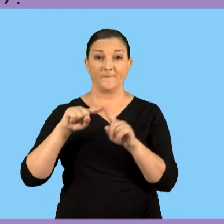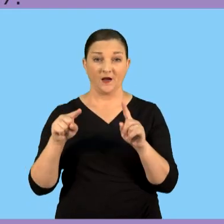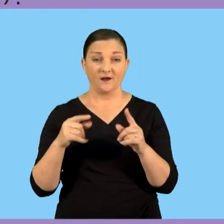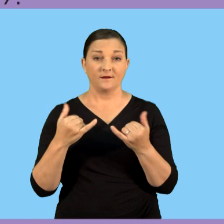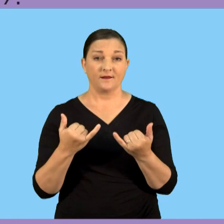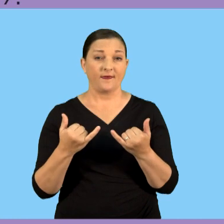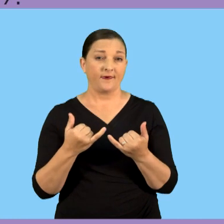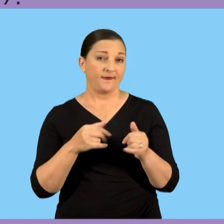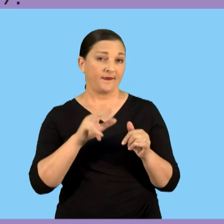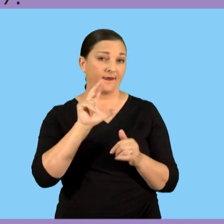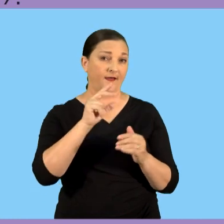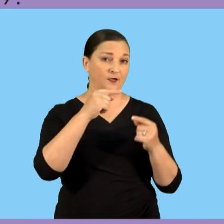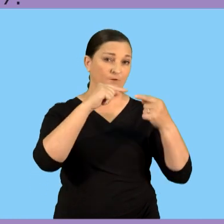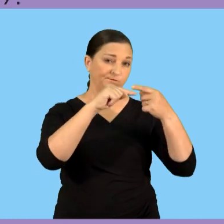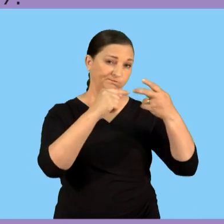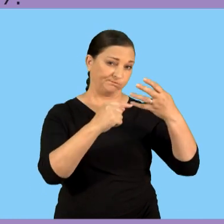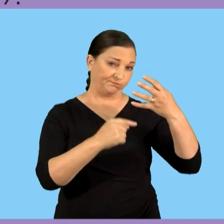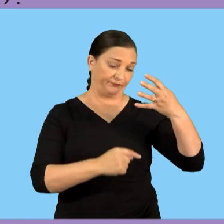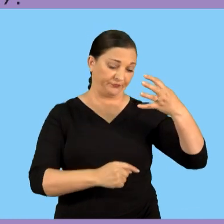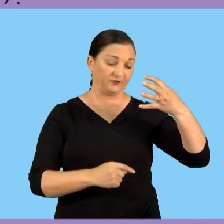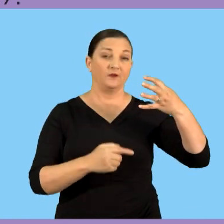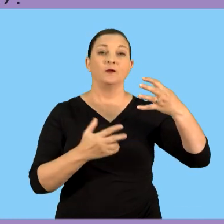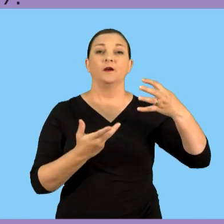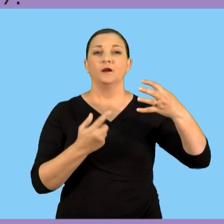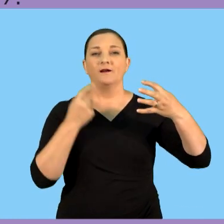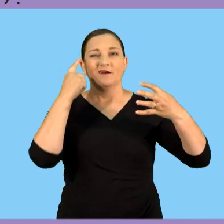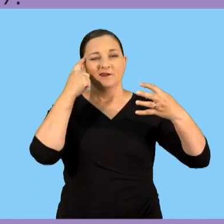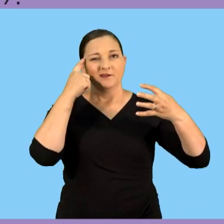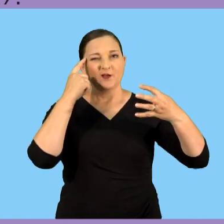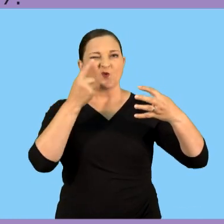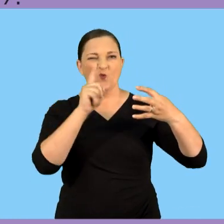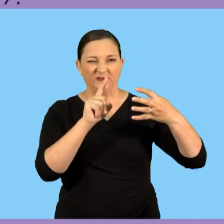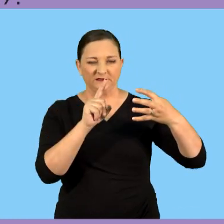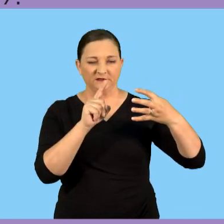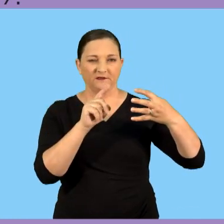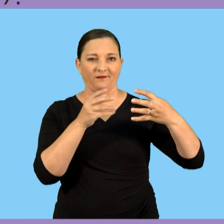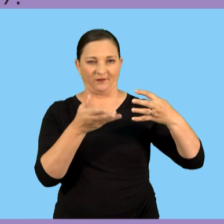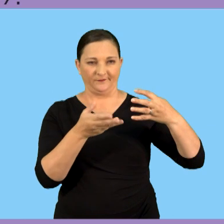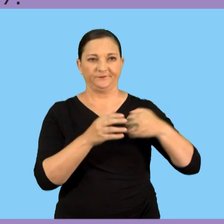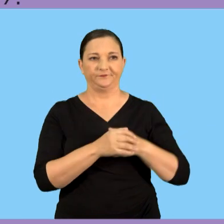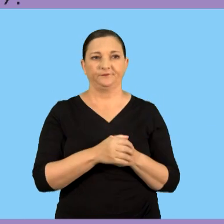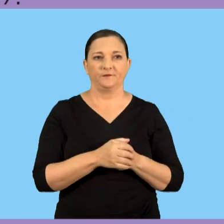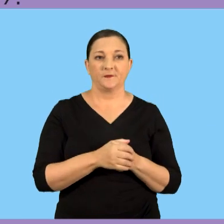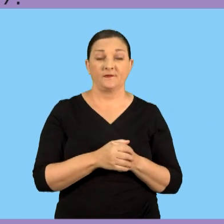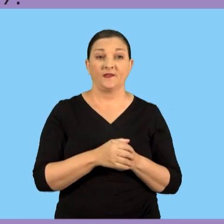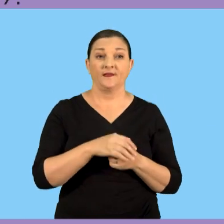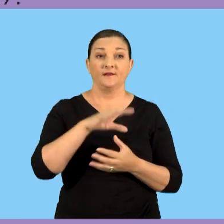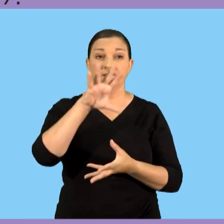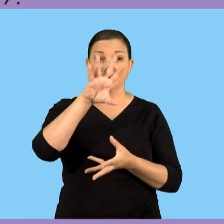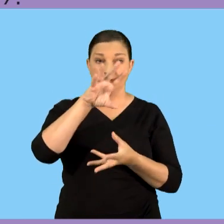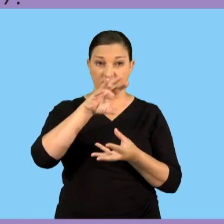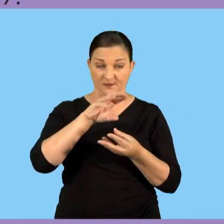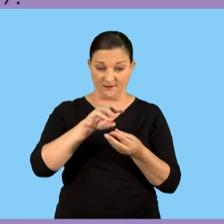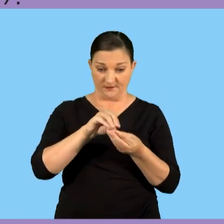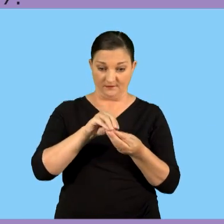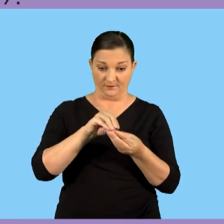are 8 clues to help you find out what they are. Here are the clues.